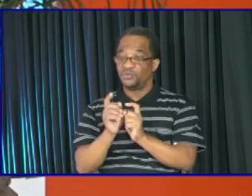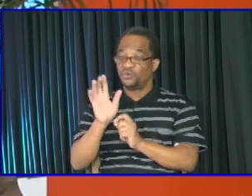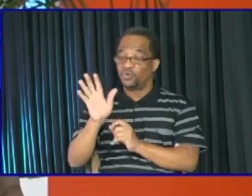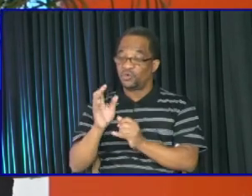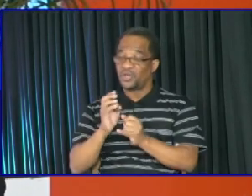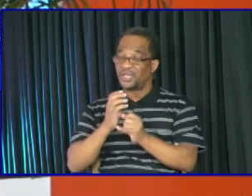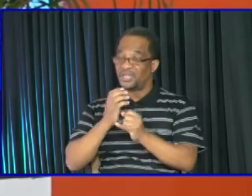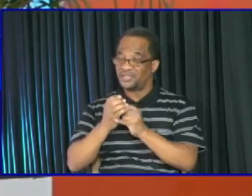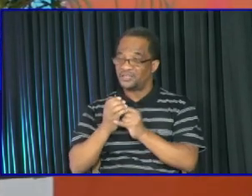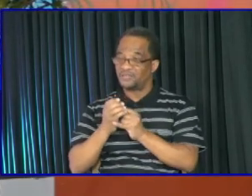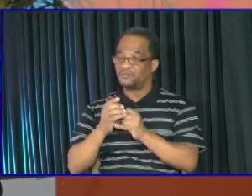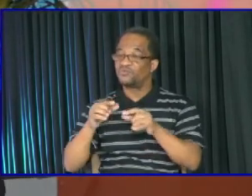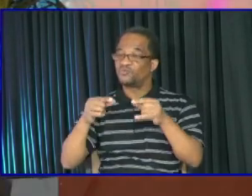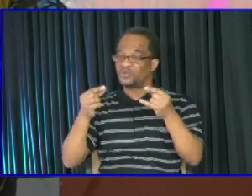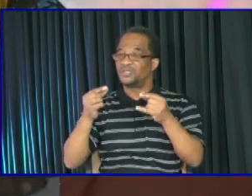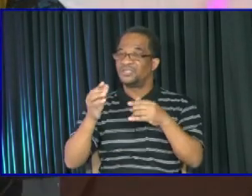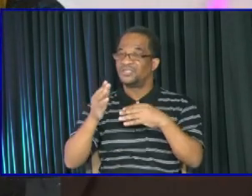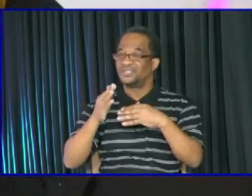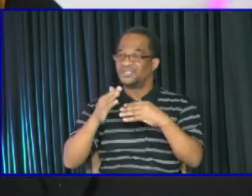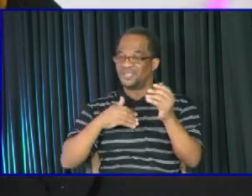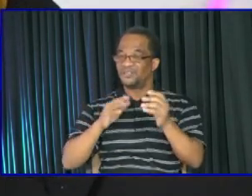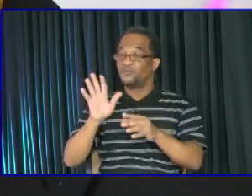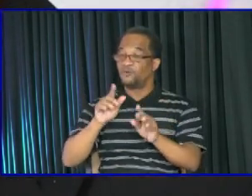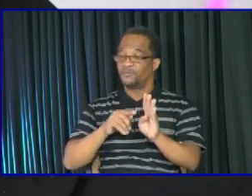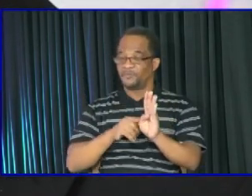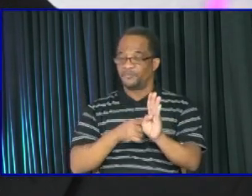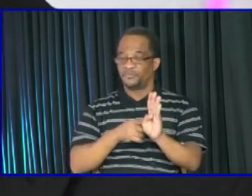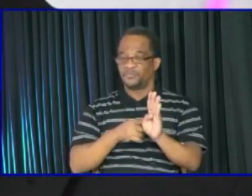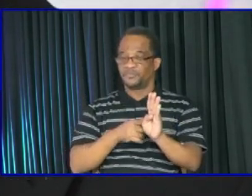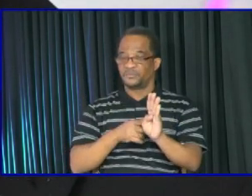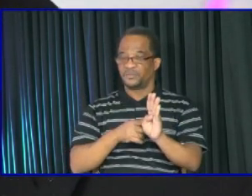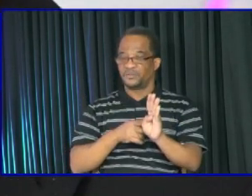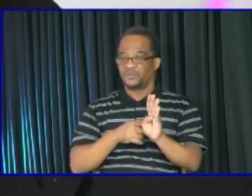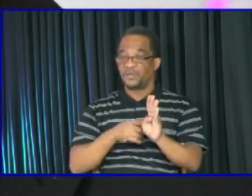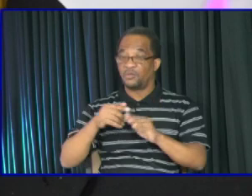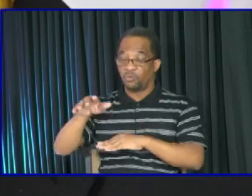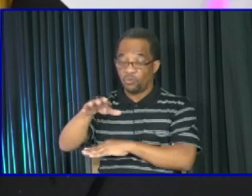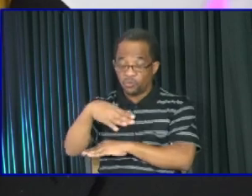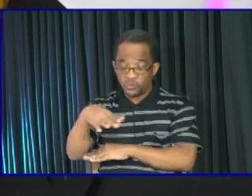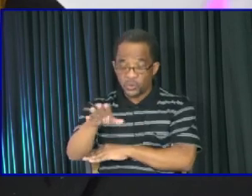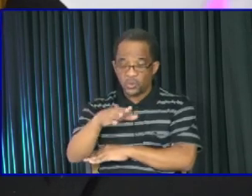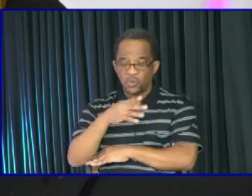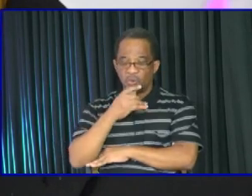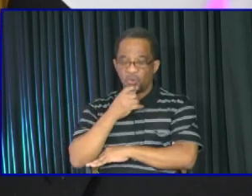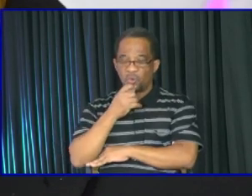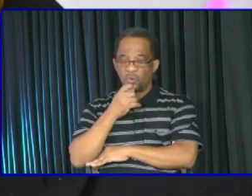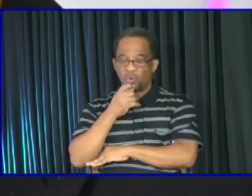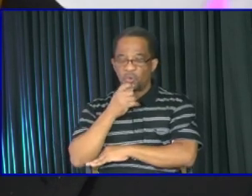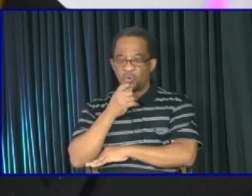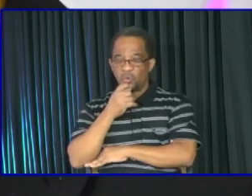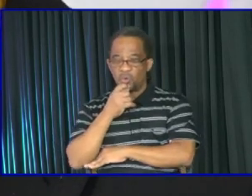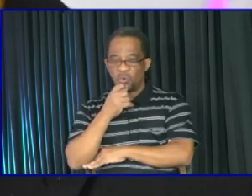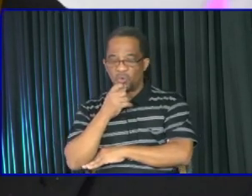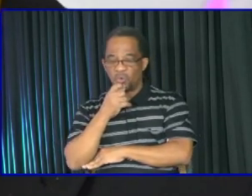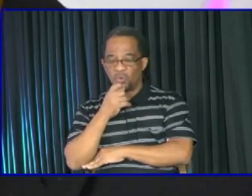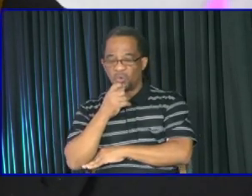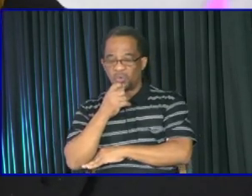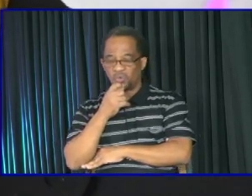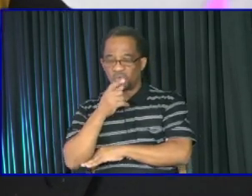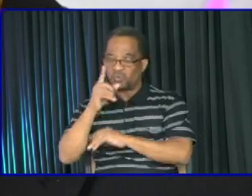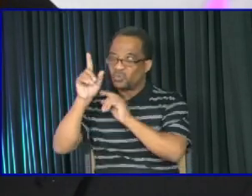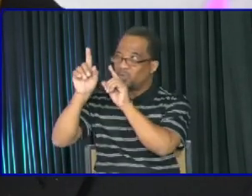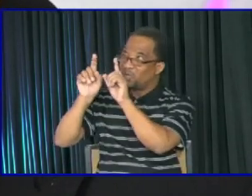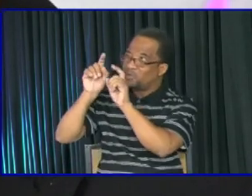their beginning. There are those, Almighty Father, who are questioning whether you are able